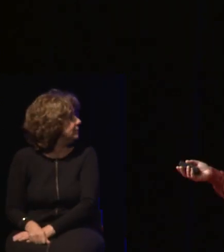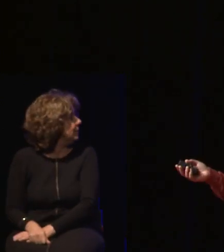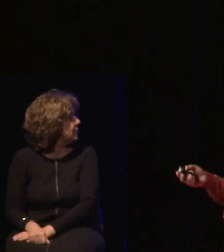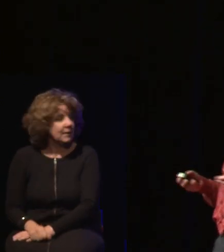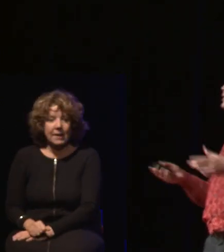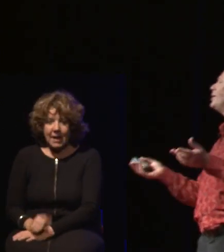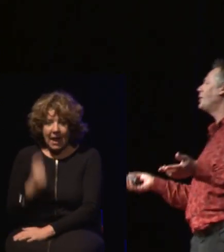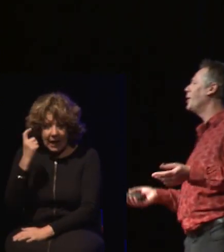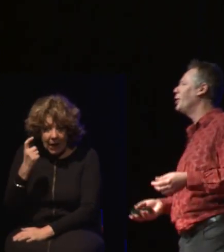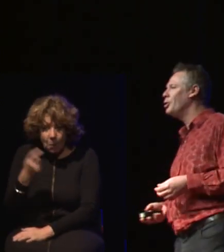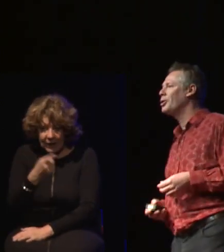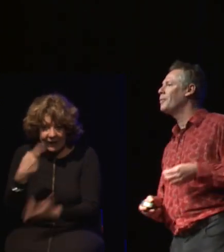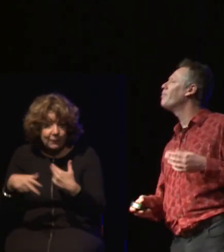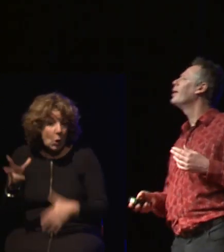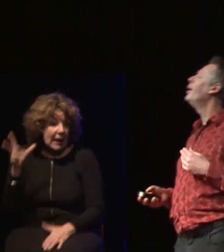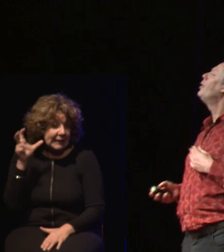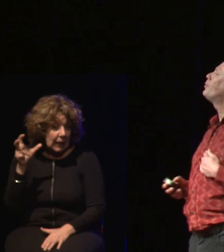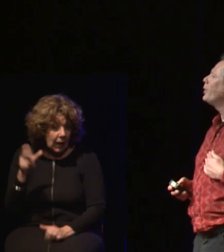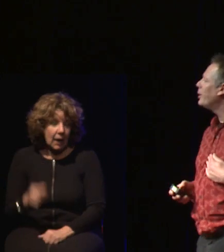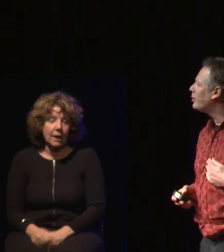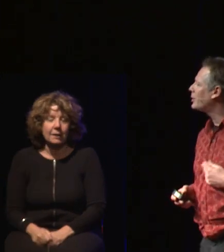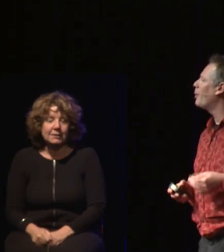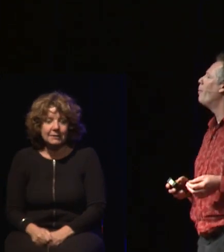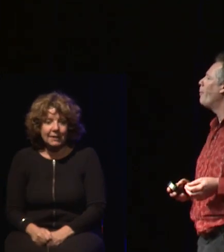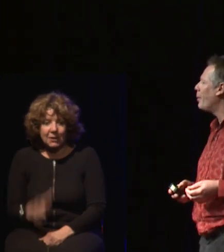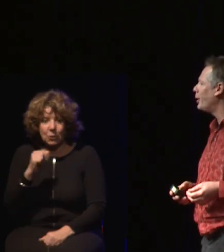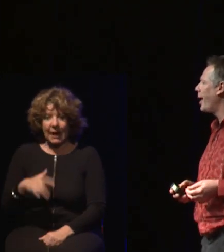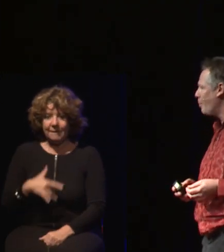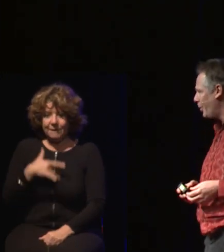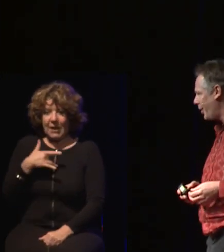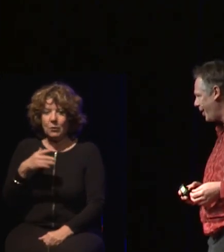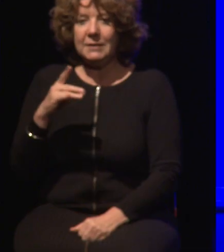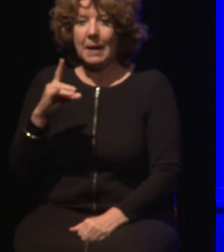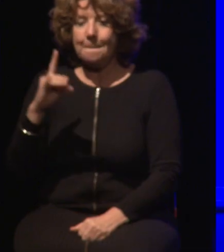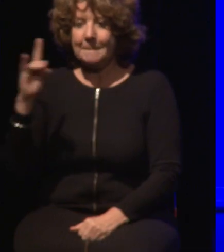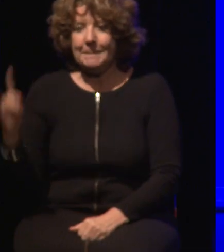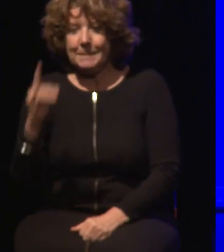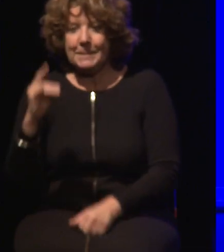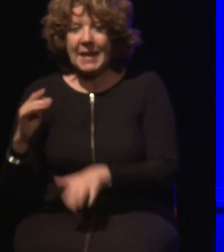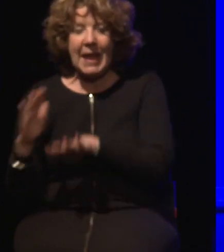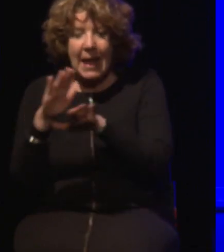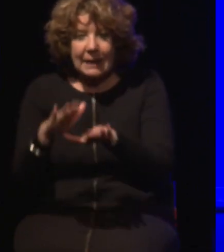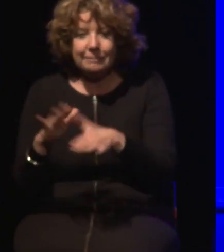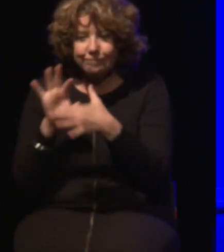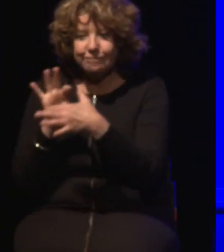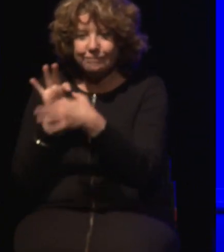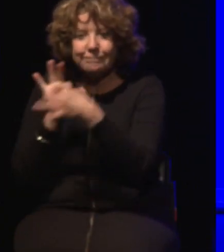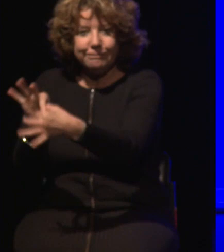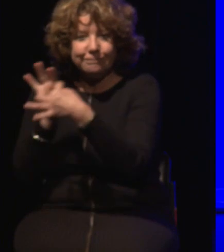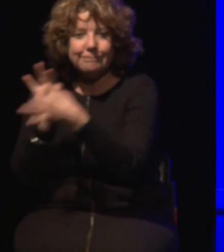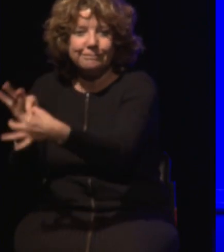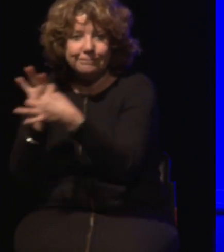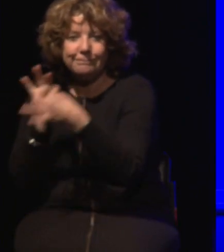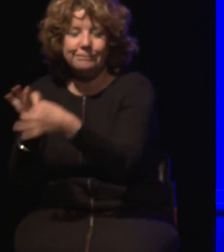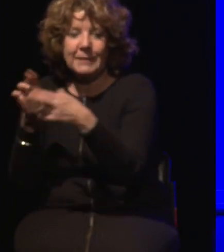wonder whether in listening you can feel some mammal empathy with these lazing